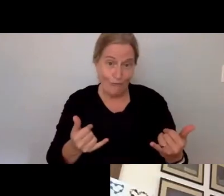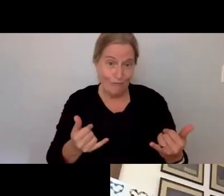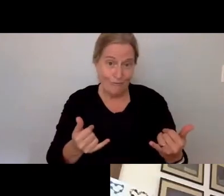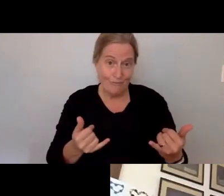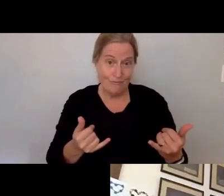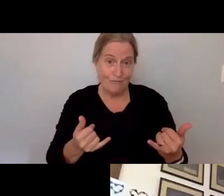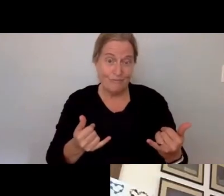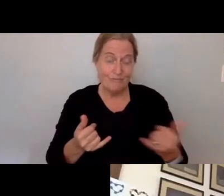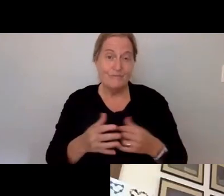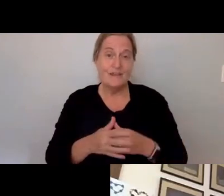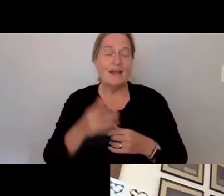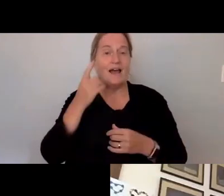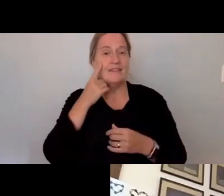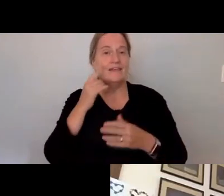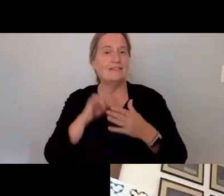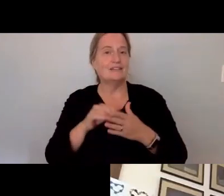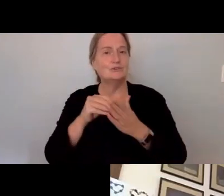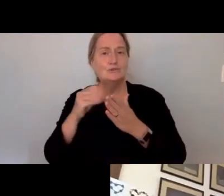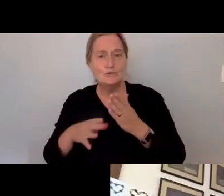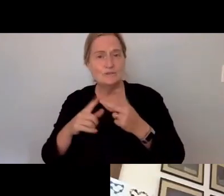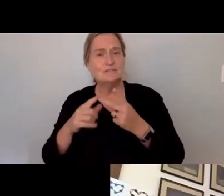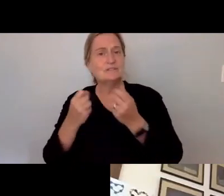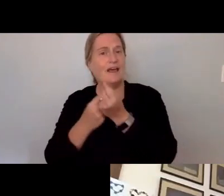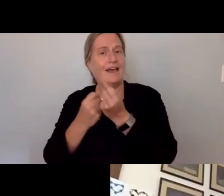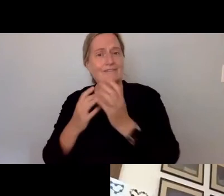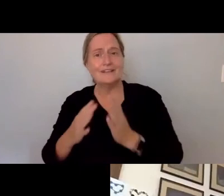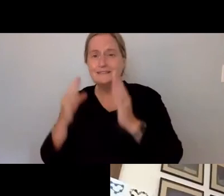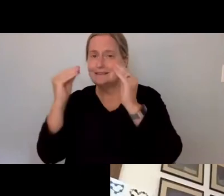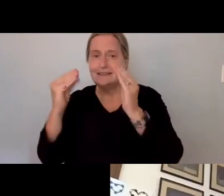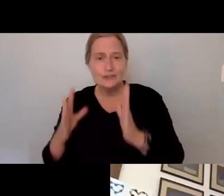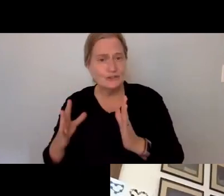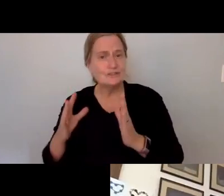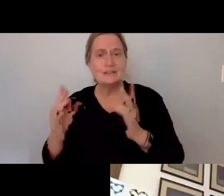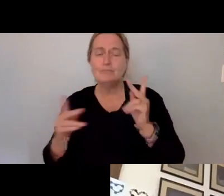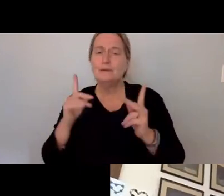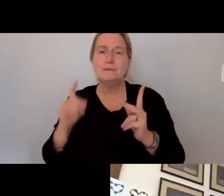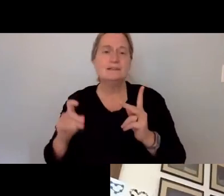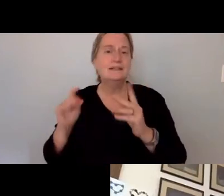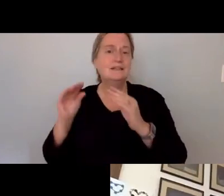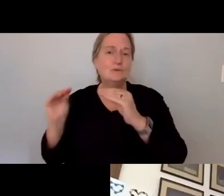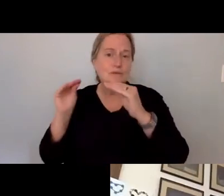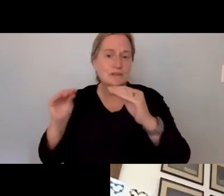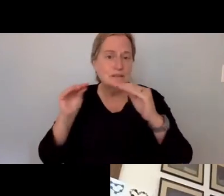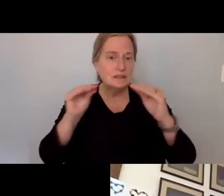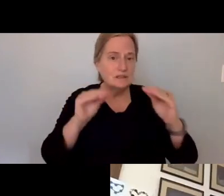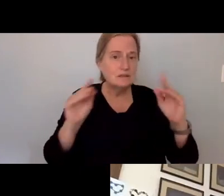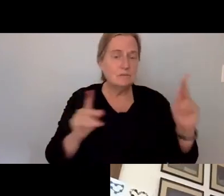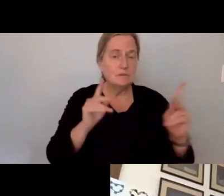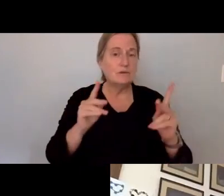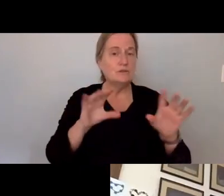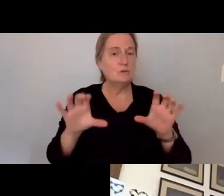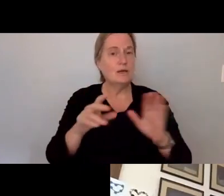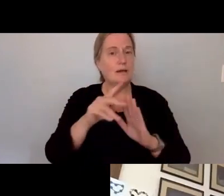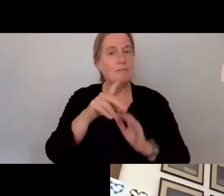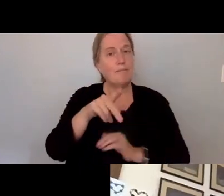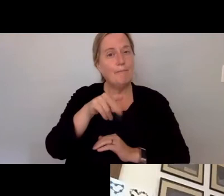for students, advocates, teachers. People need to be re-educating those folks that are in public policy, and not just